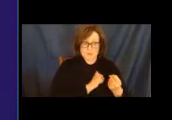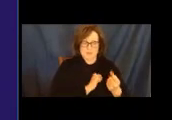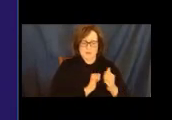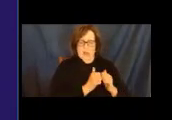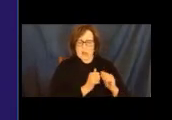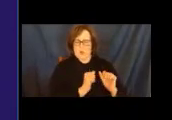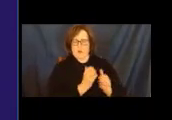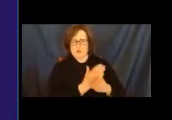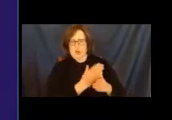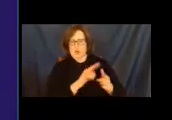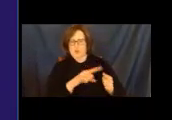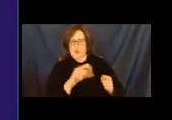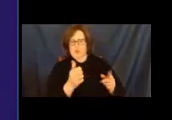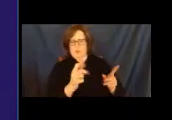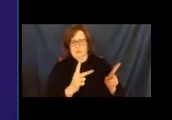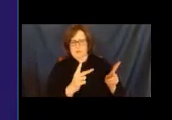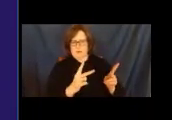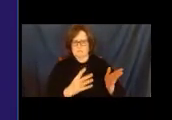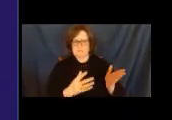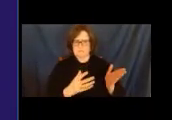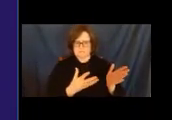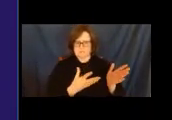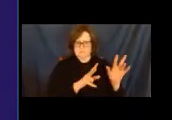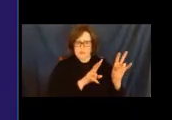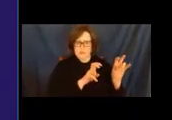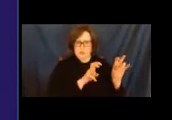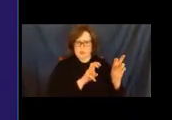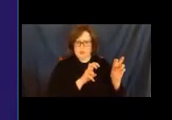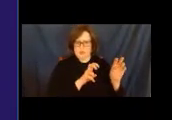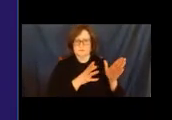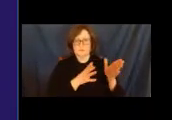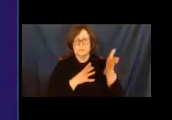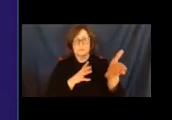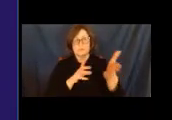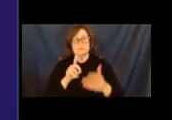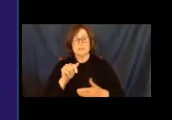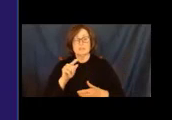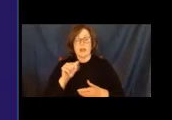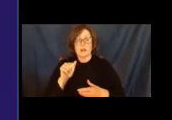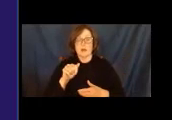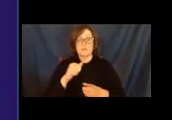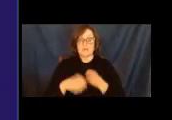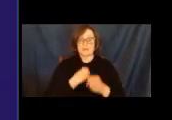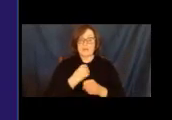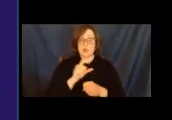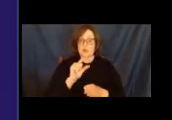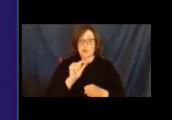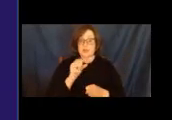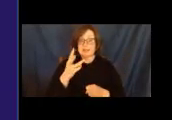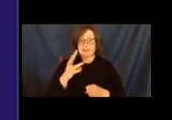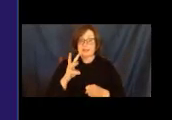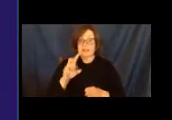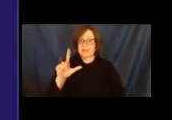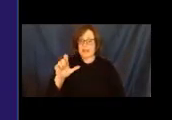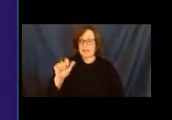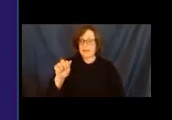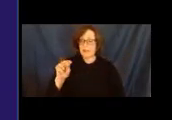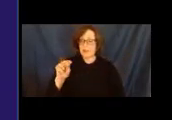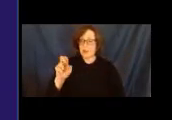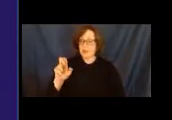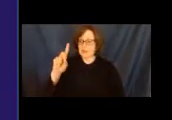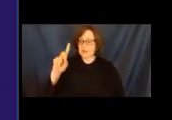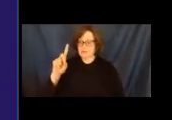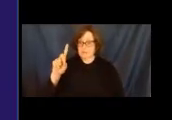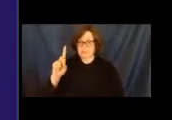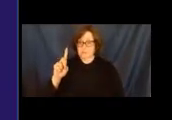And here's a little bit about the data. So in 2016, the journal Learned Publishing published a survey showing